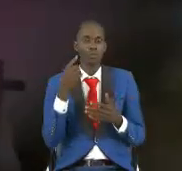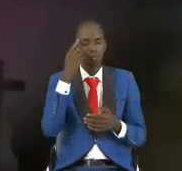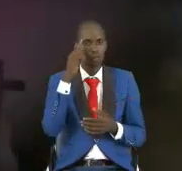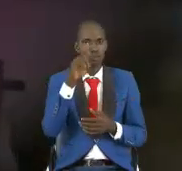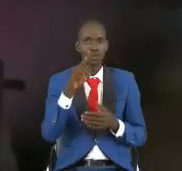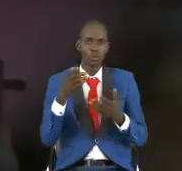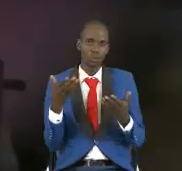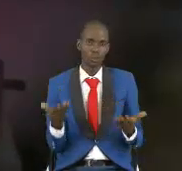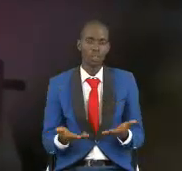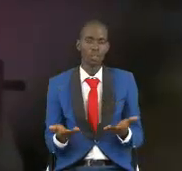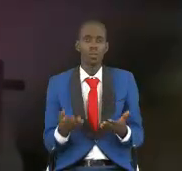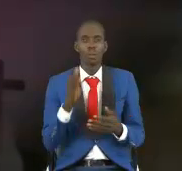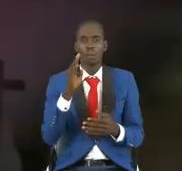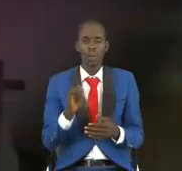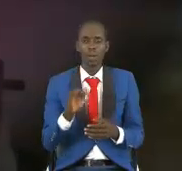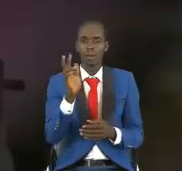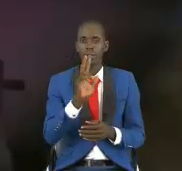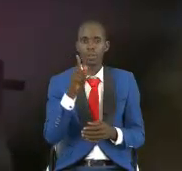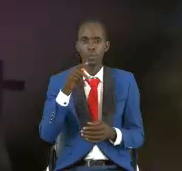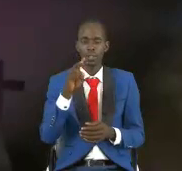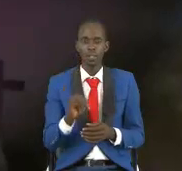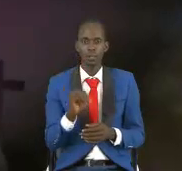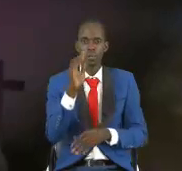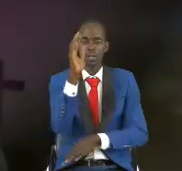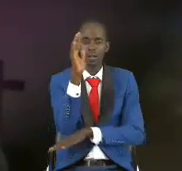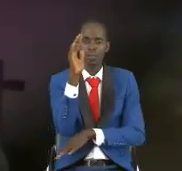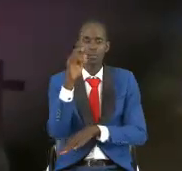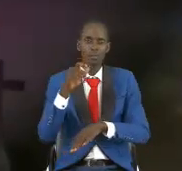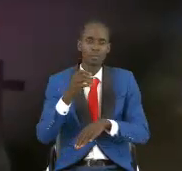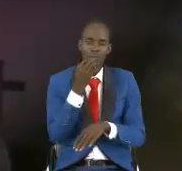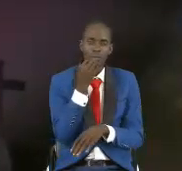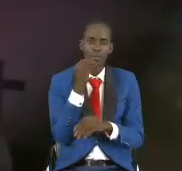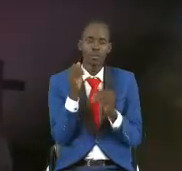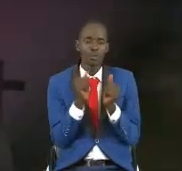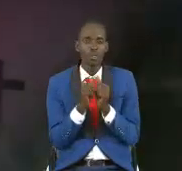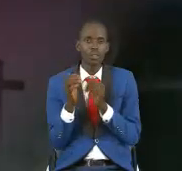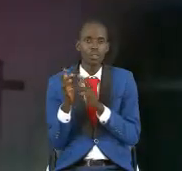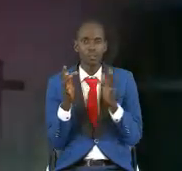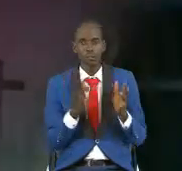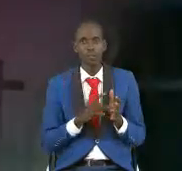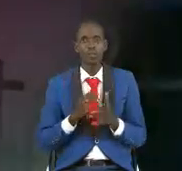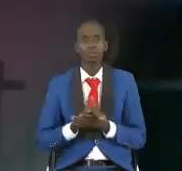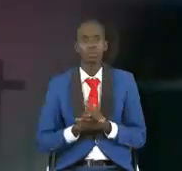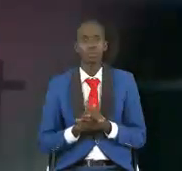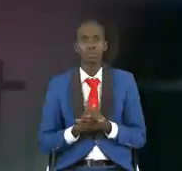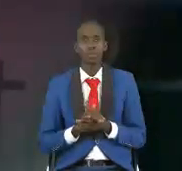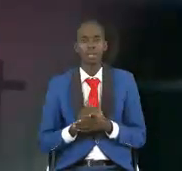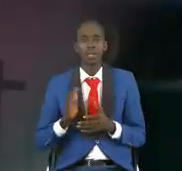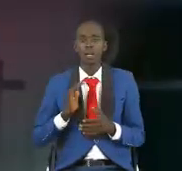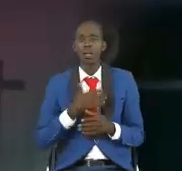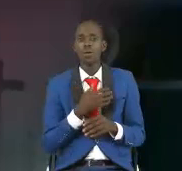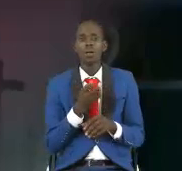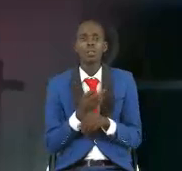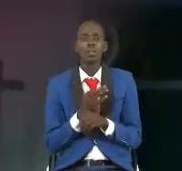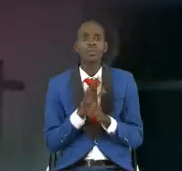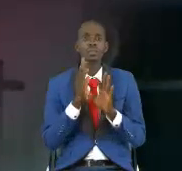3 p.m., lunch hour with Jesus. And so our counselors, please,